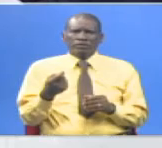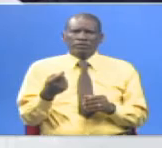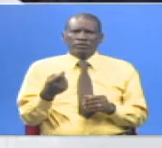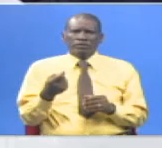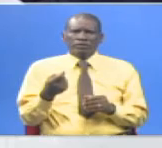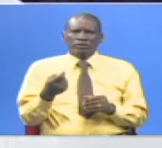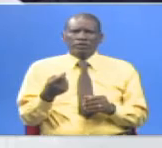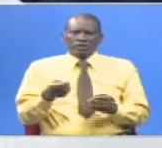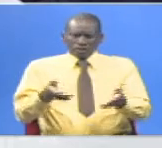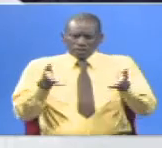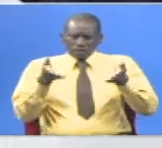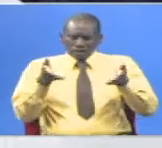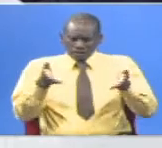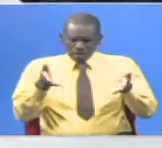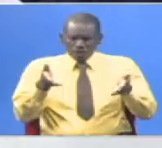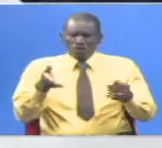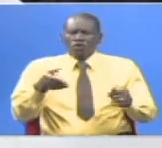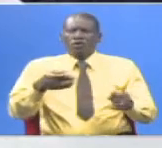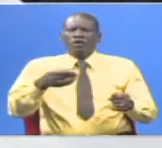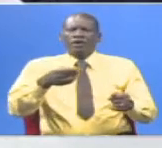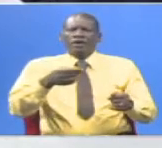do hereby